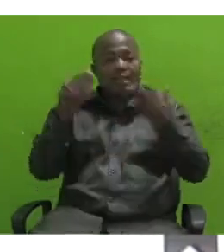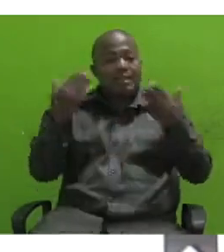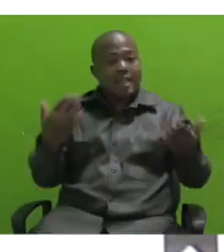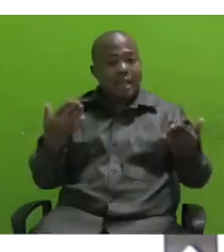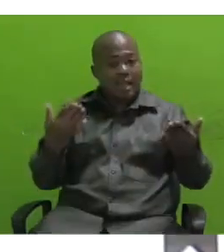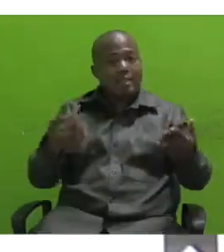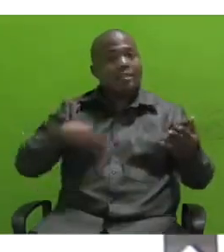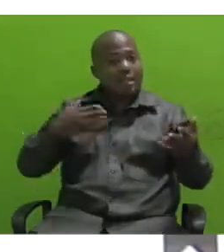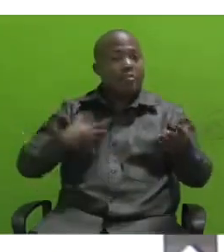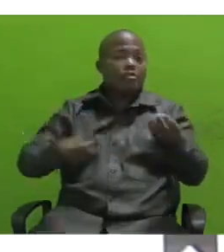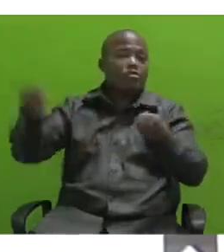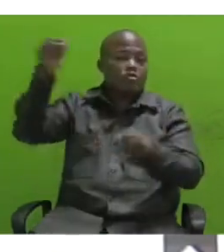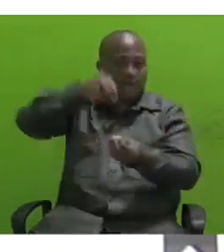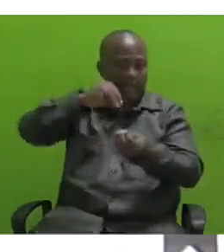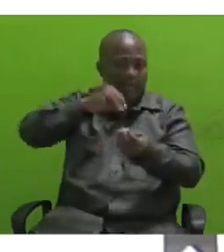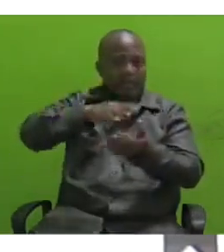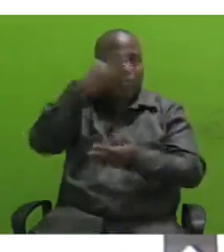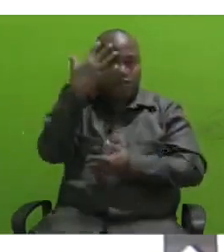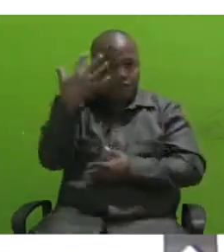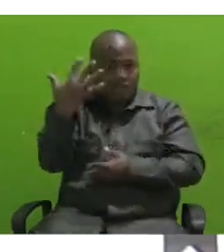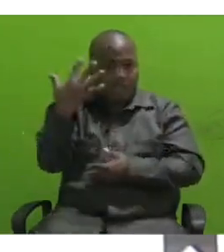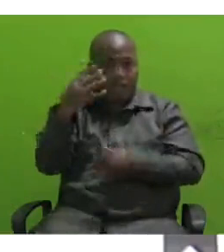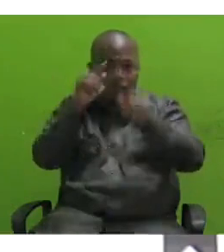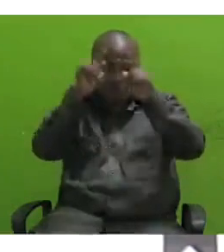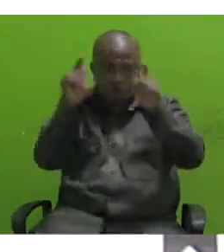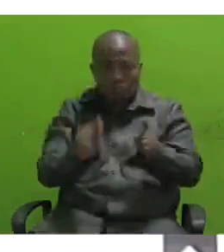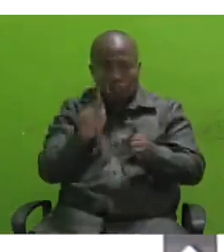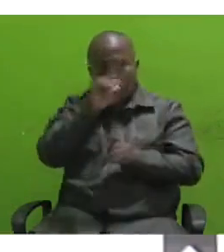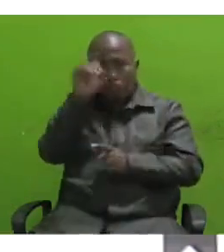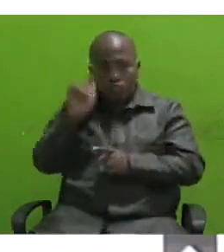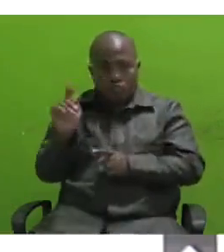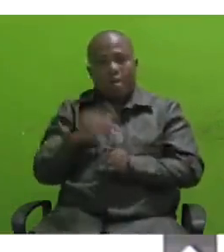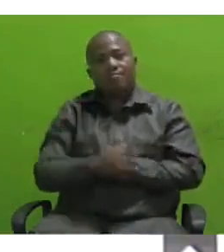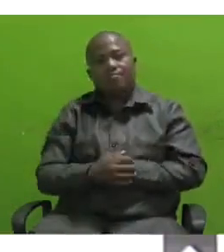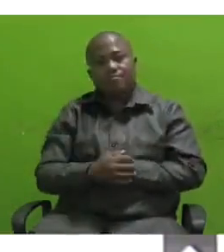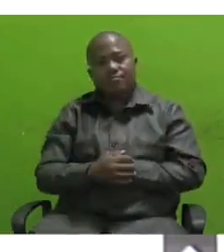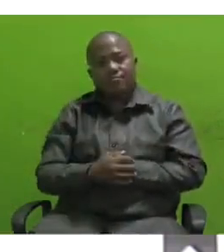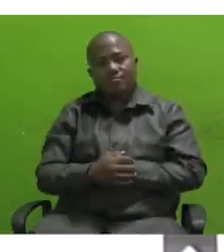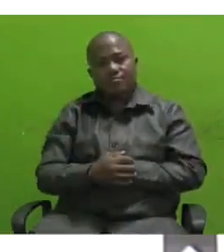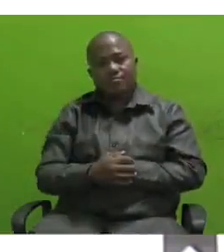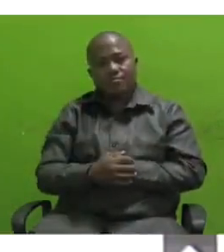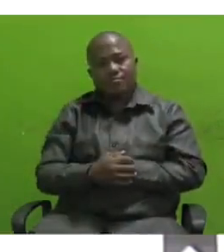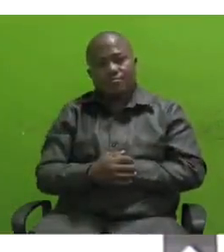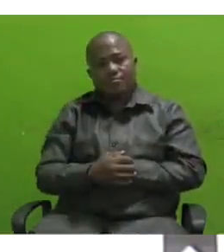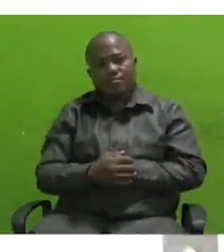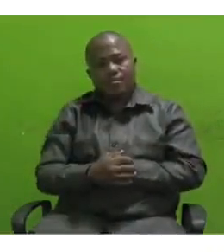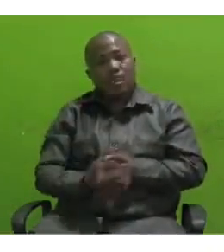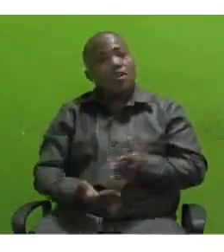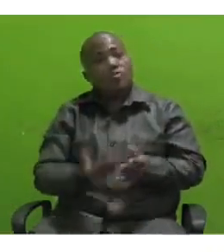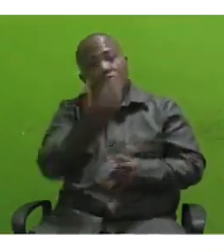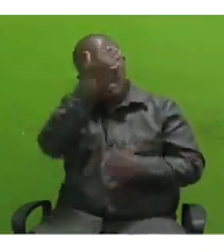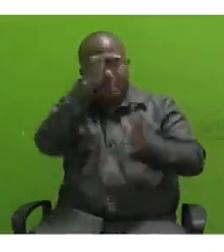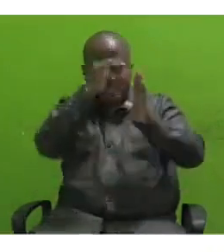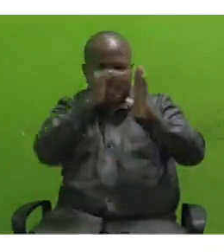add 5 square throughout or to this expression to